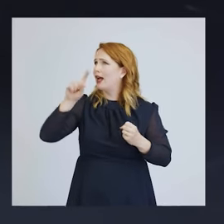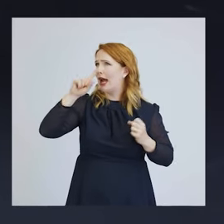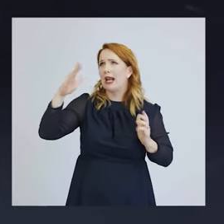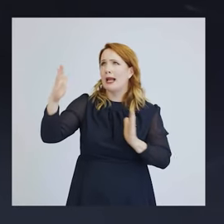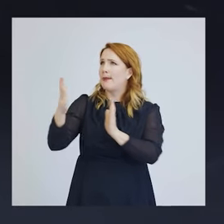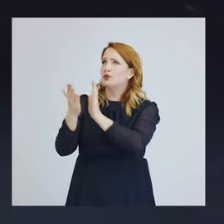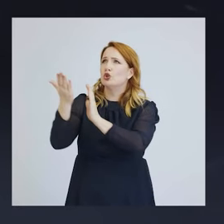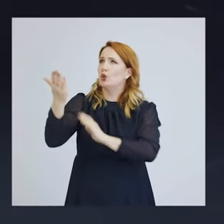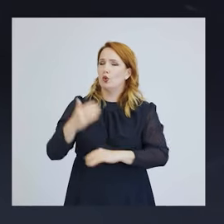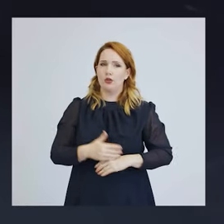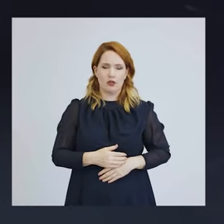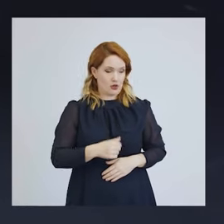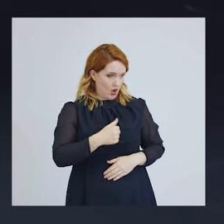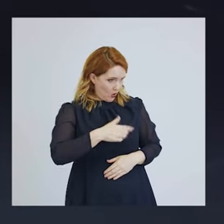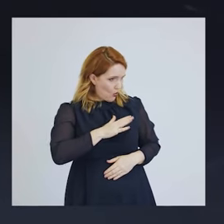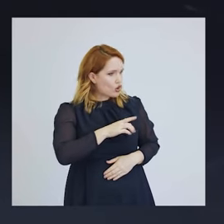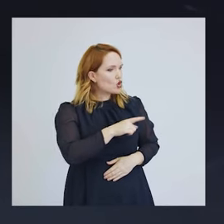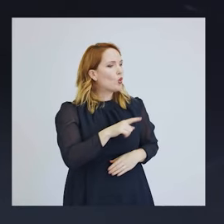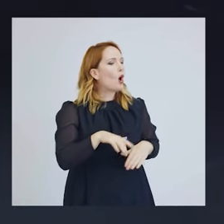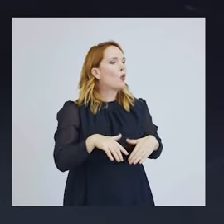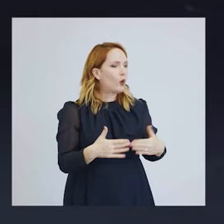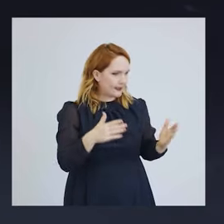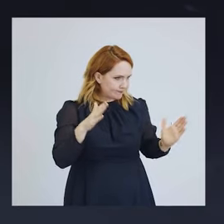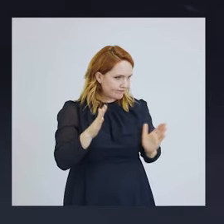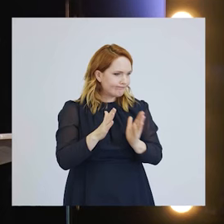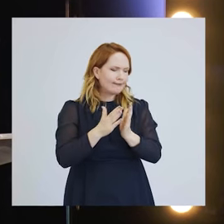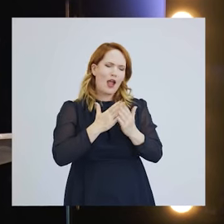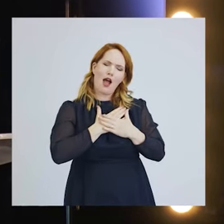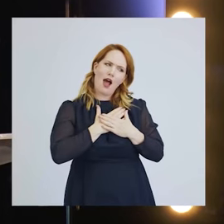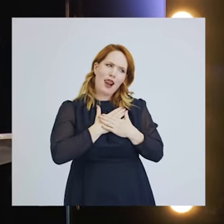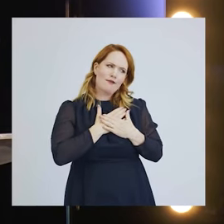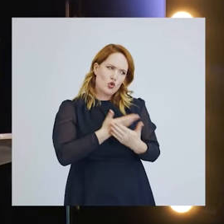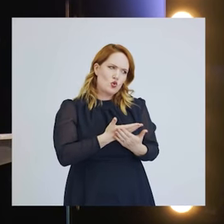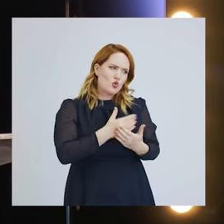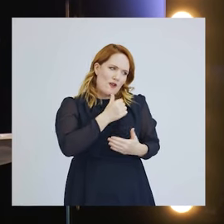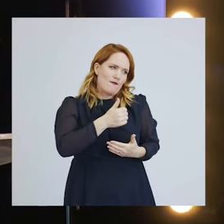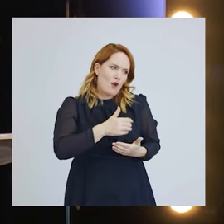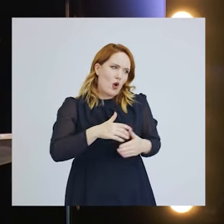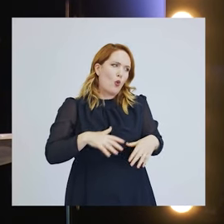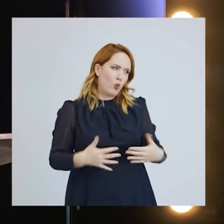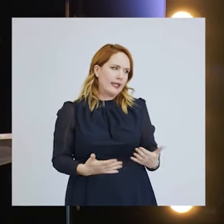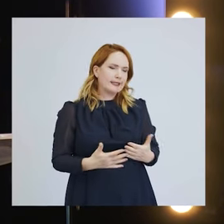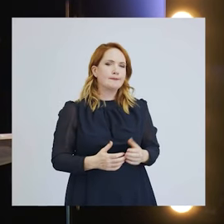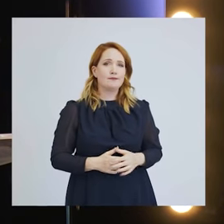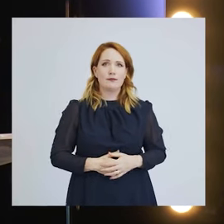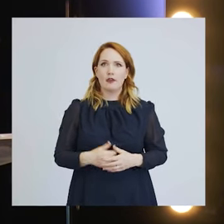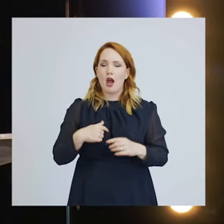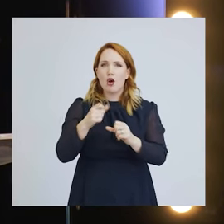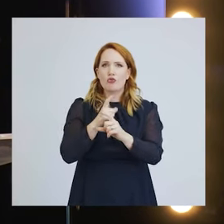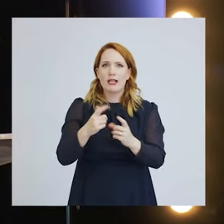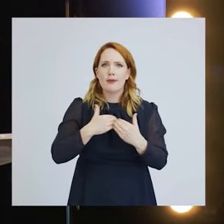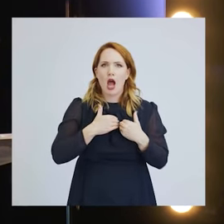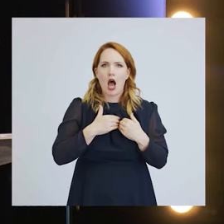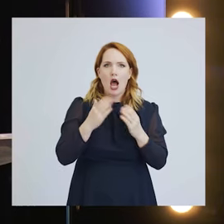And I said, because I don't have any strength left. I can't come to you. And he said, but I want you to come weak. I love you when you're weak.